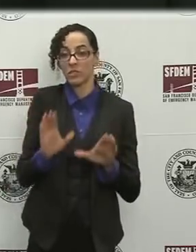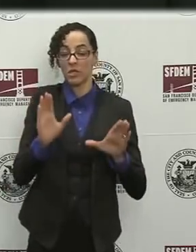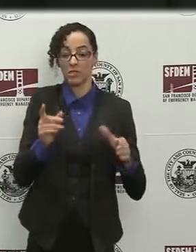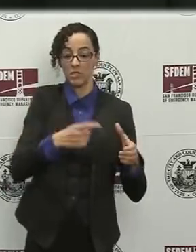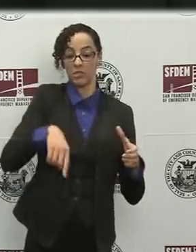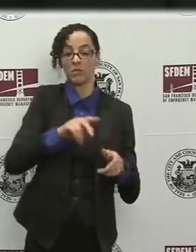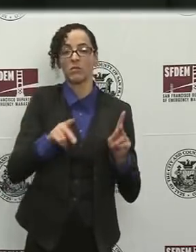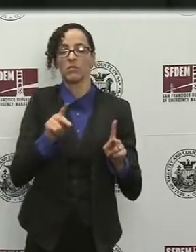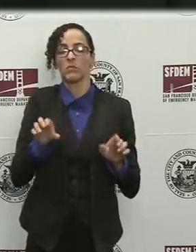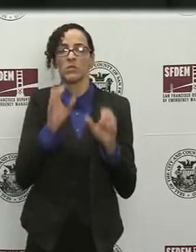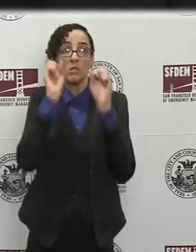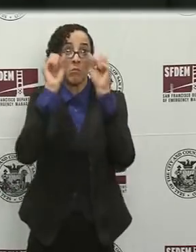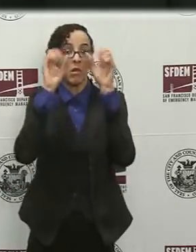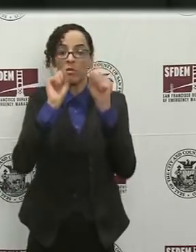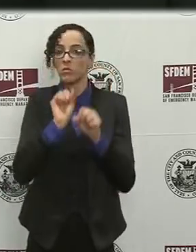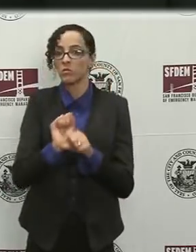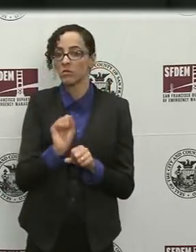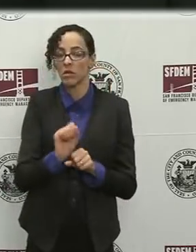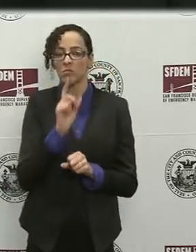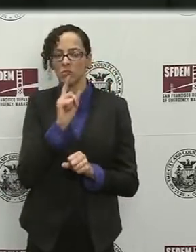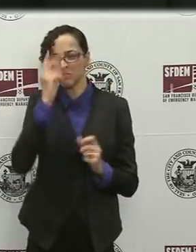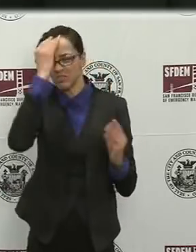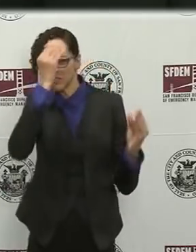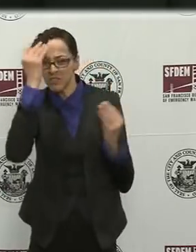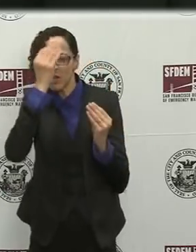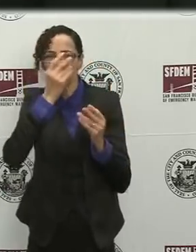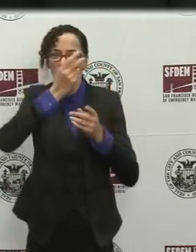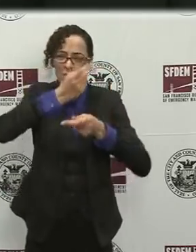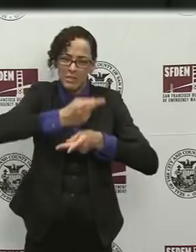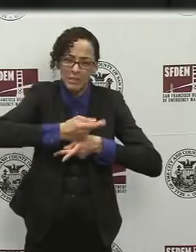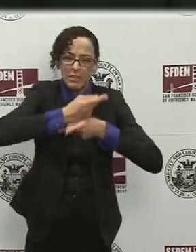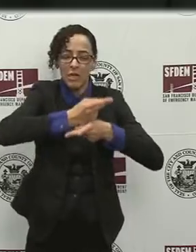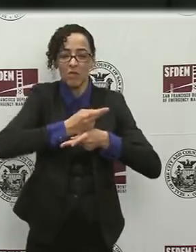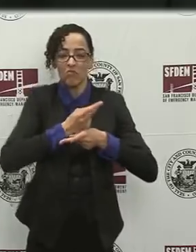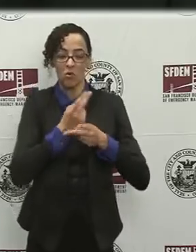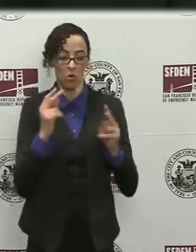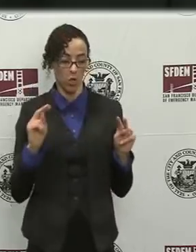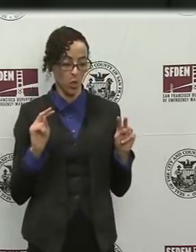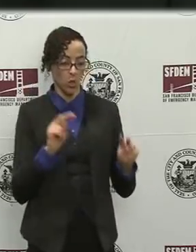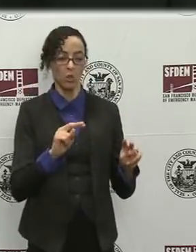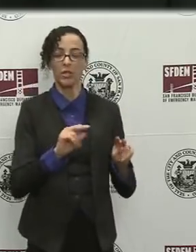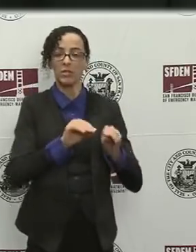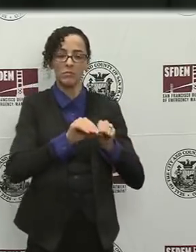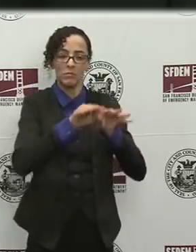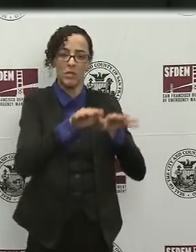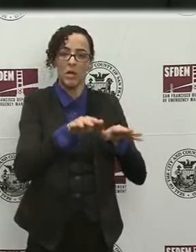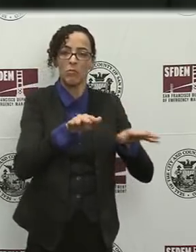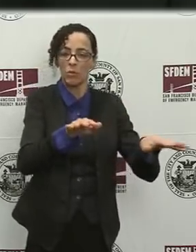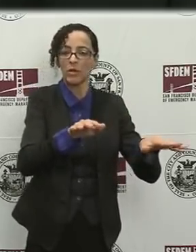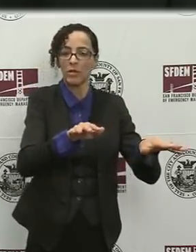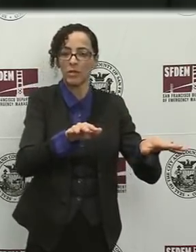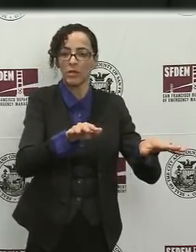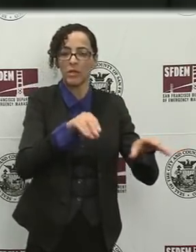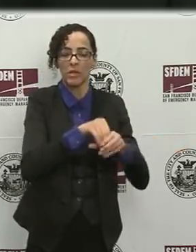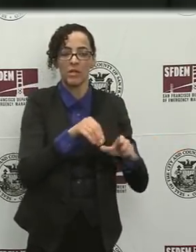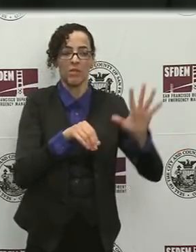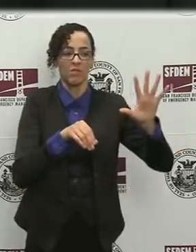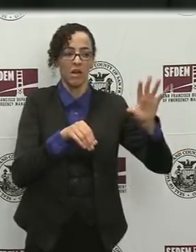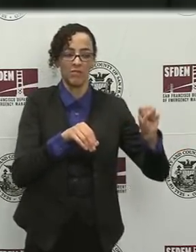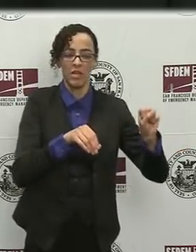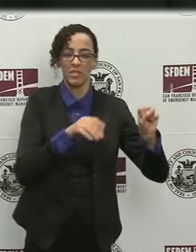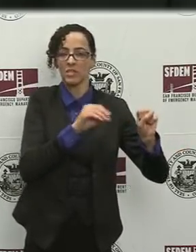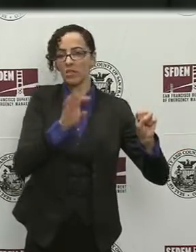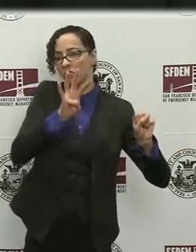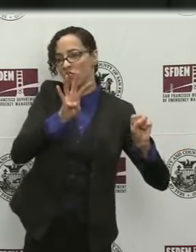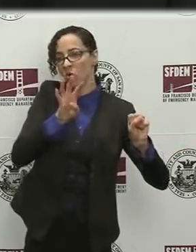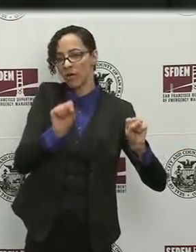an outstanding job and a very thoughtful and careful job of looking at the outbreak in 5S and 4S.